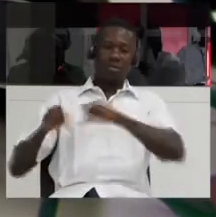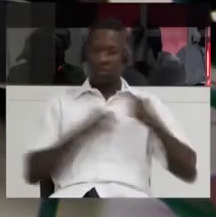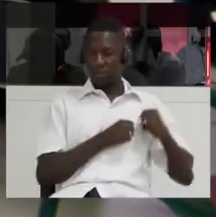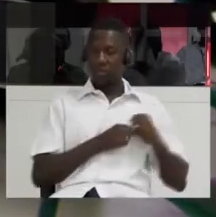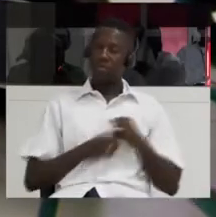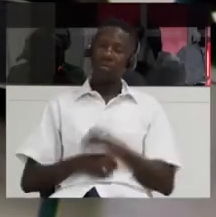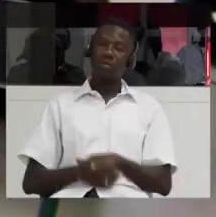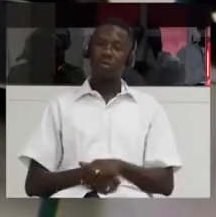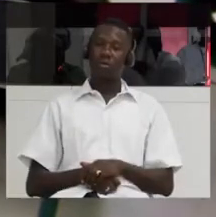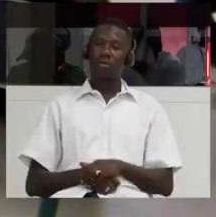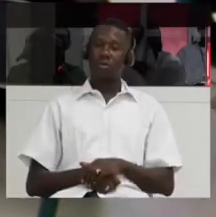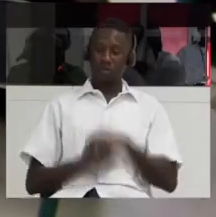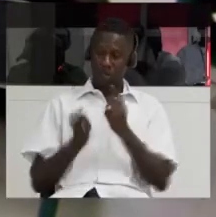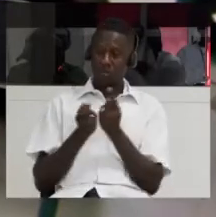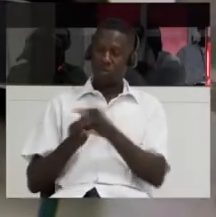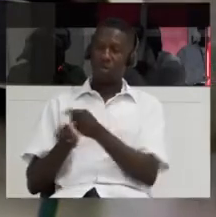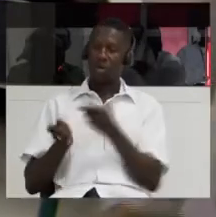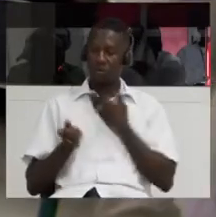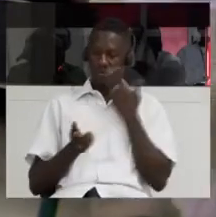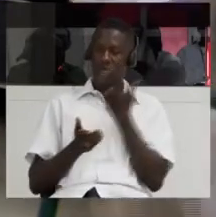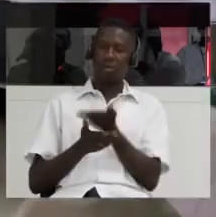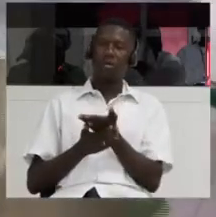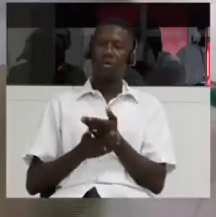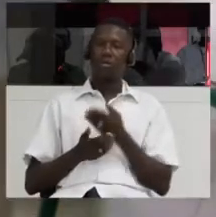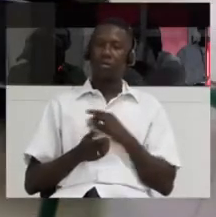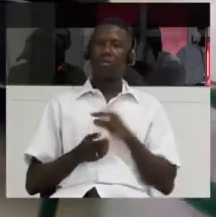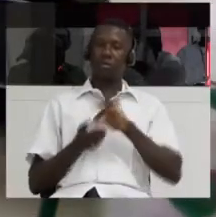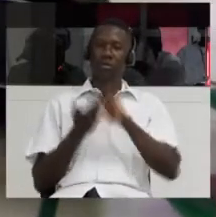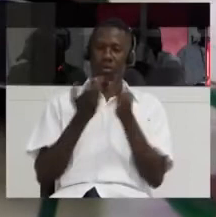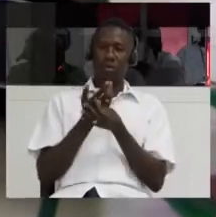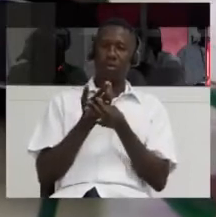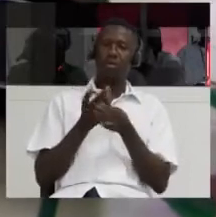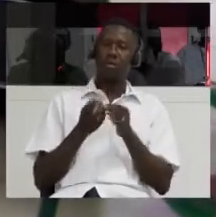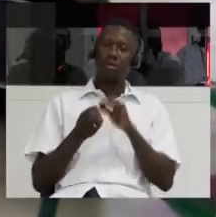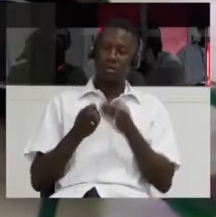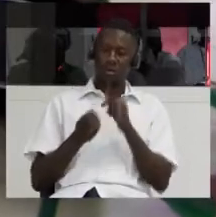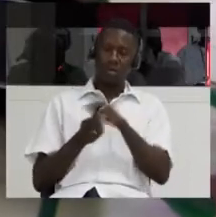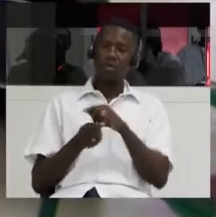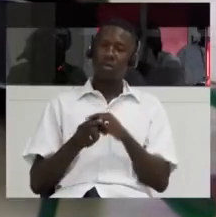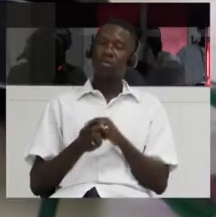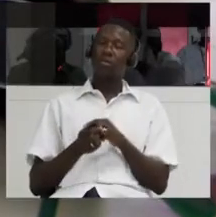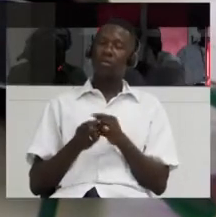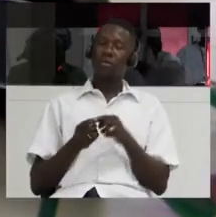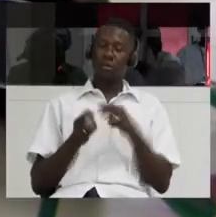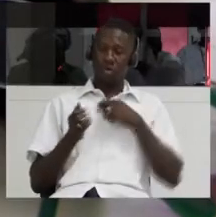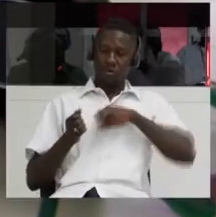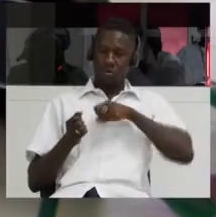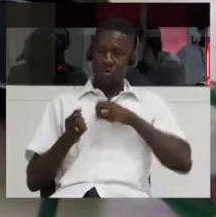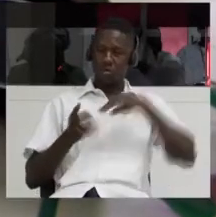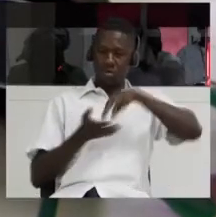we found there, then we replaced the sentries with our own personnel, that is the people that came from State